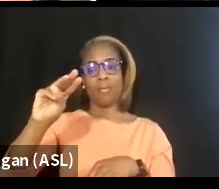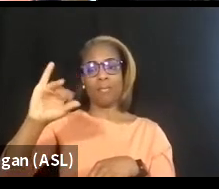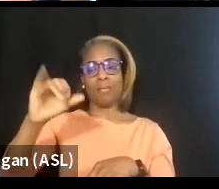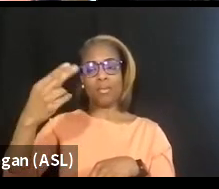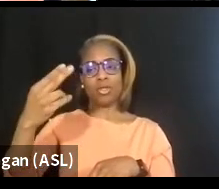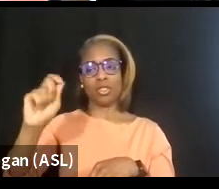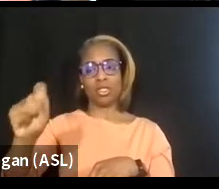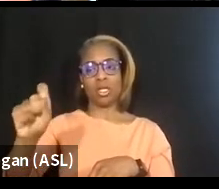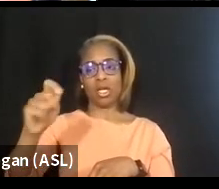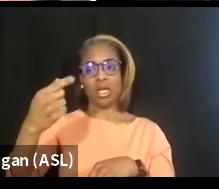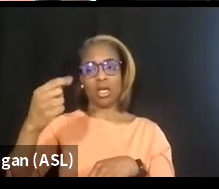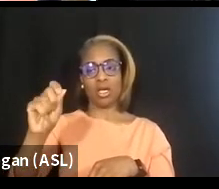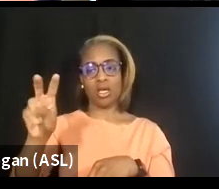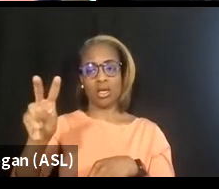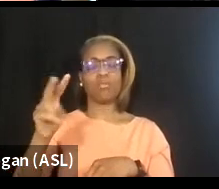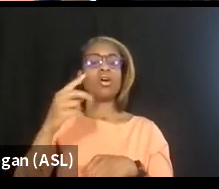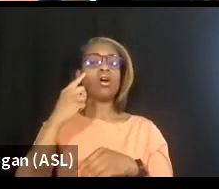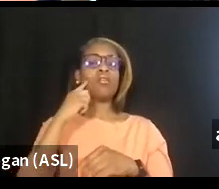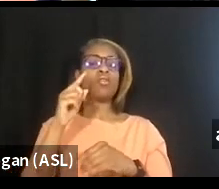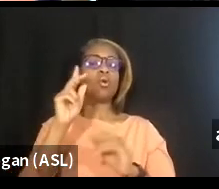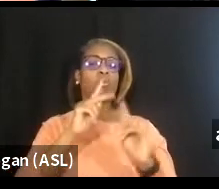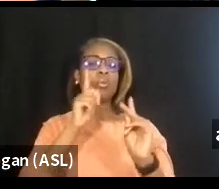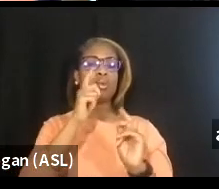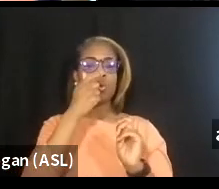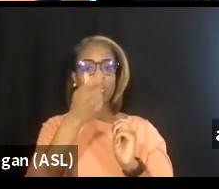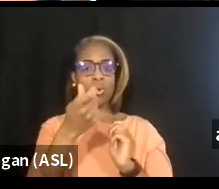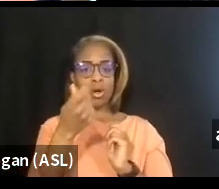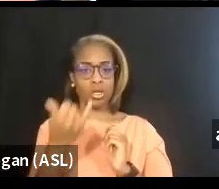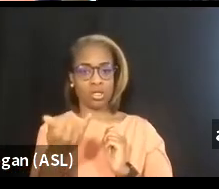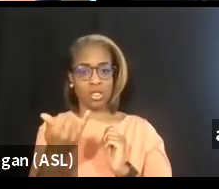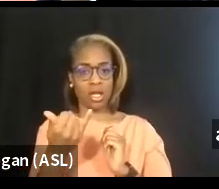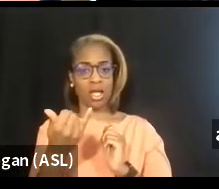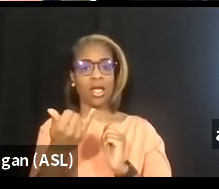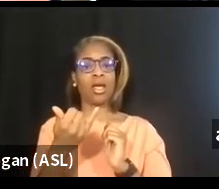the public record and for members of the public watching,